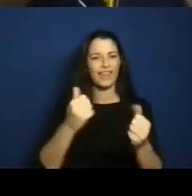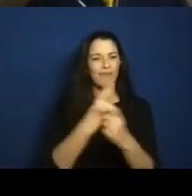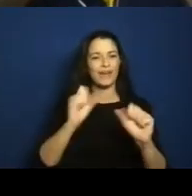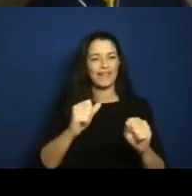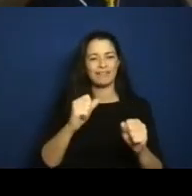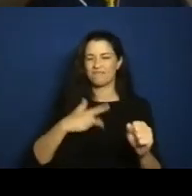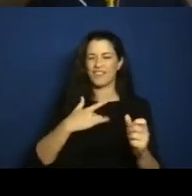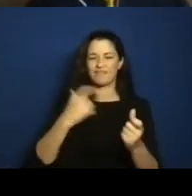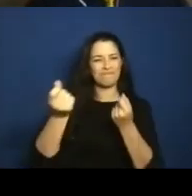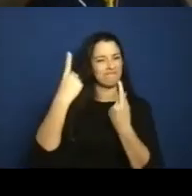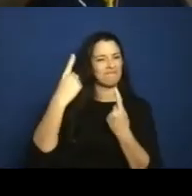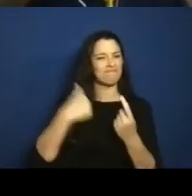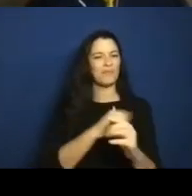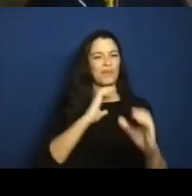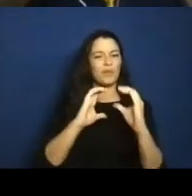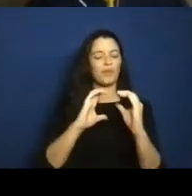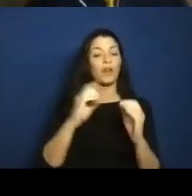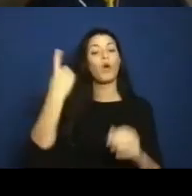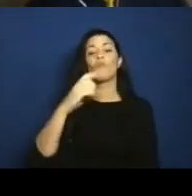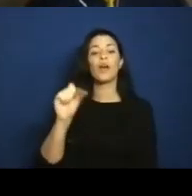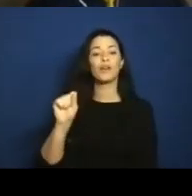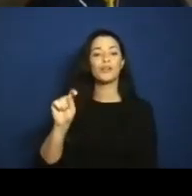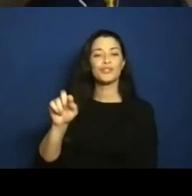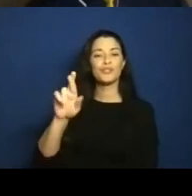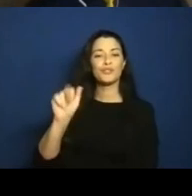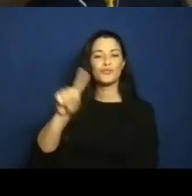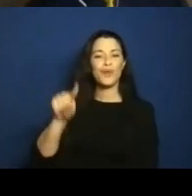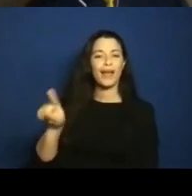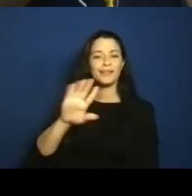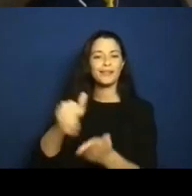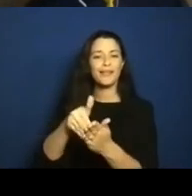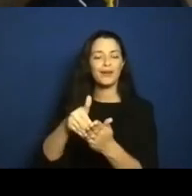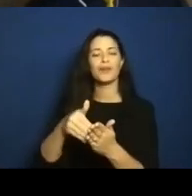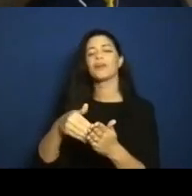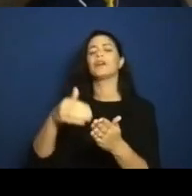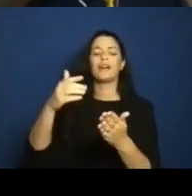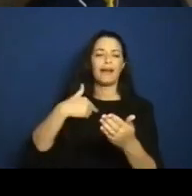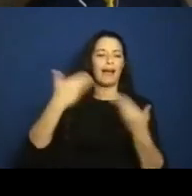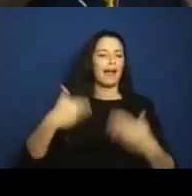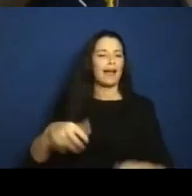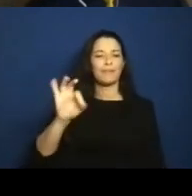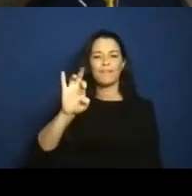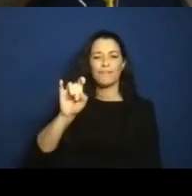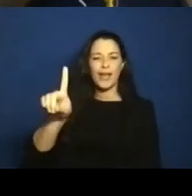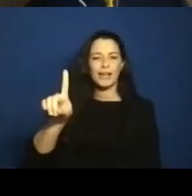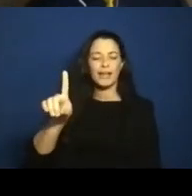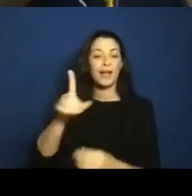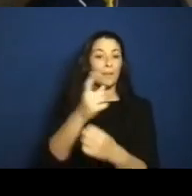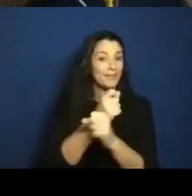communicate. On behalf of the Straz Center for the Performing Arts, I'm Fred Johnson. Be safe, stay strong. And